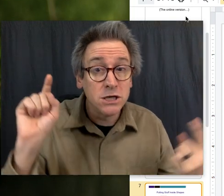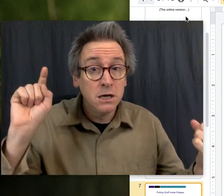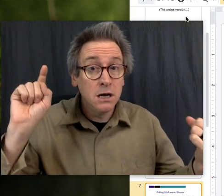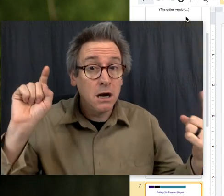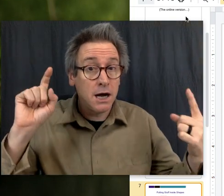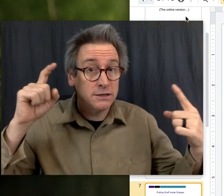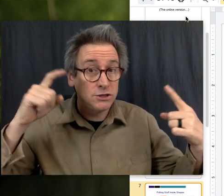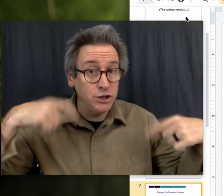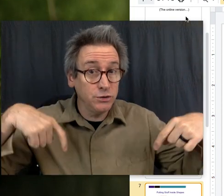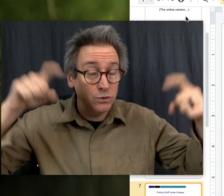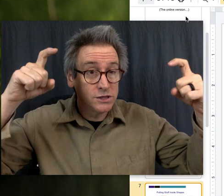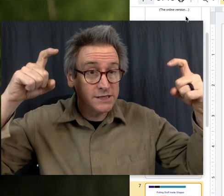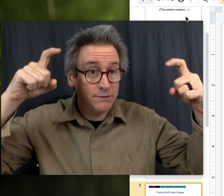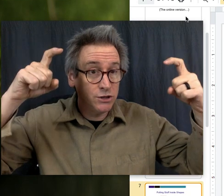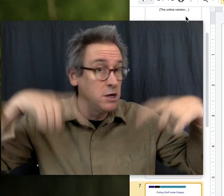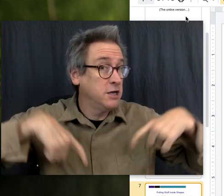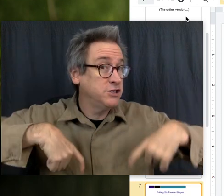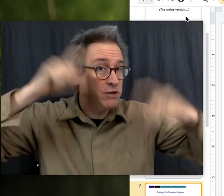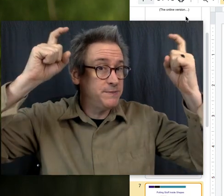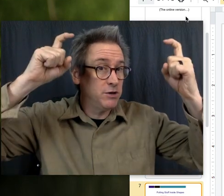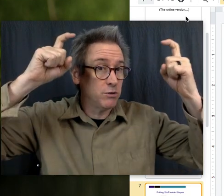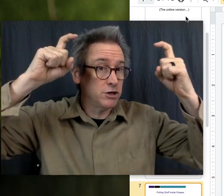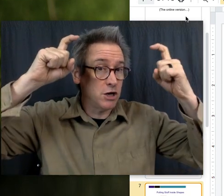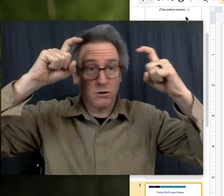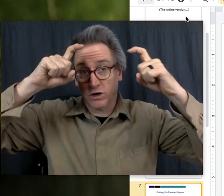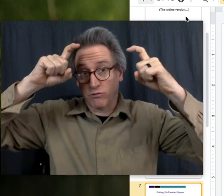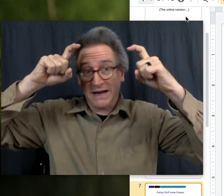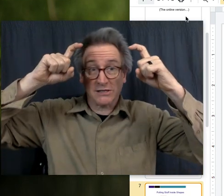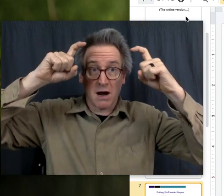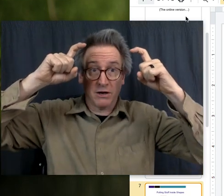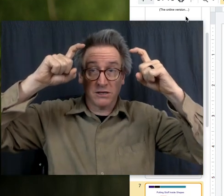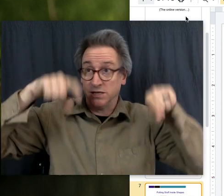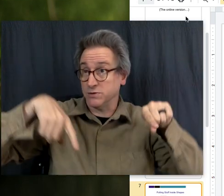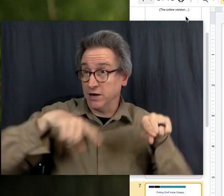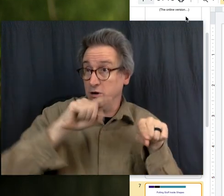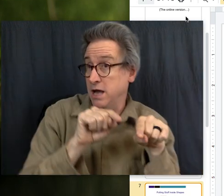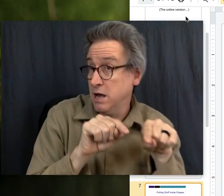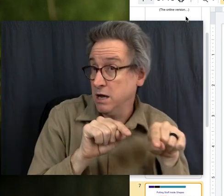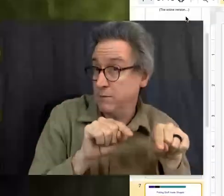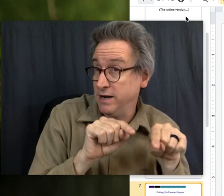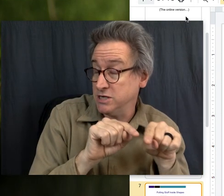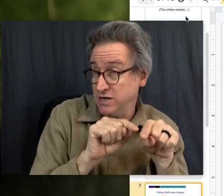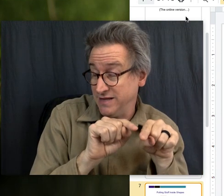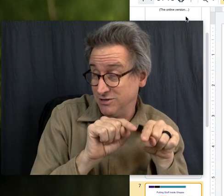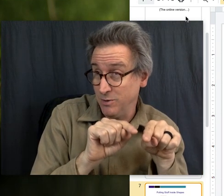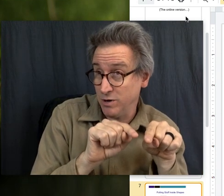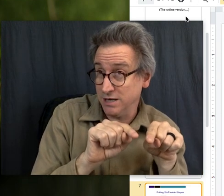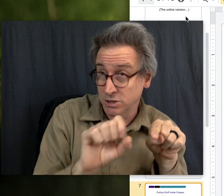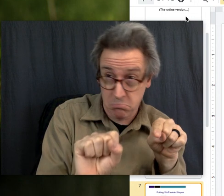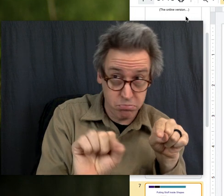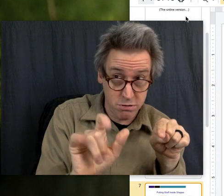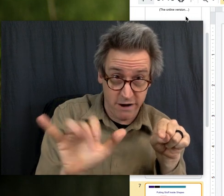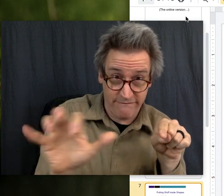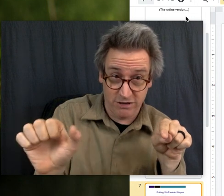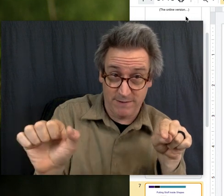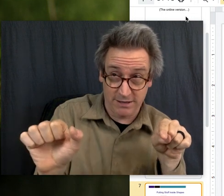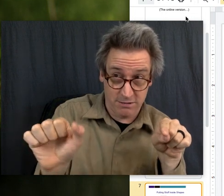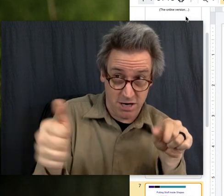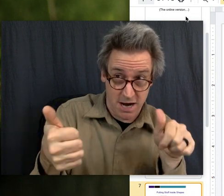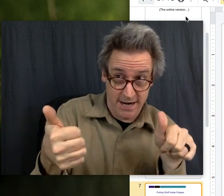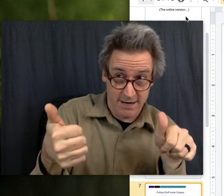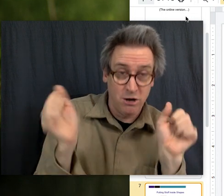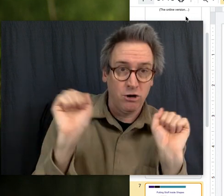And on step two, generally speaking, we're going to raise our eyebrows because we're saying, okay, you're paying attention. No, this is going to be where it is. I finger